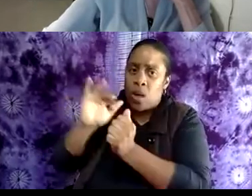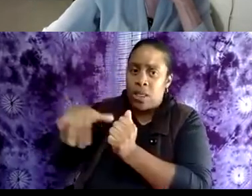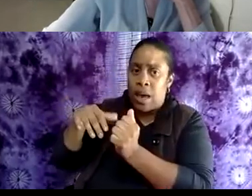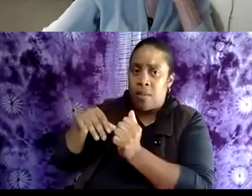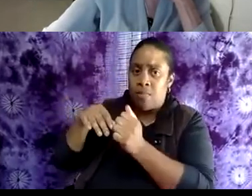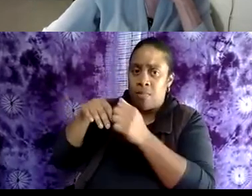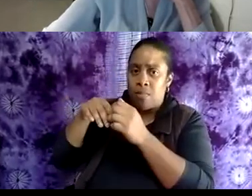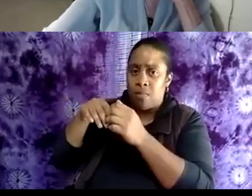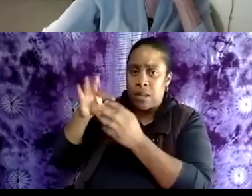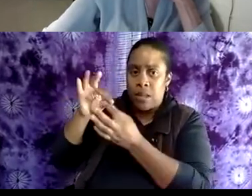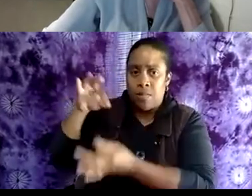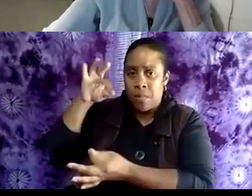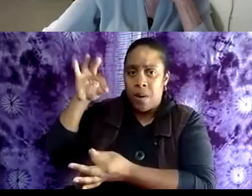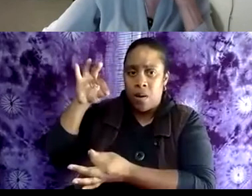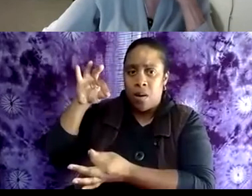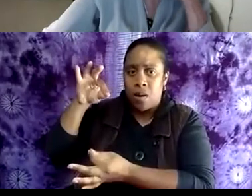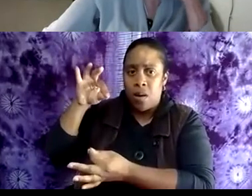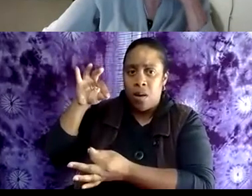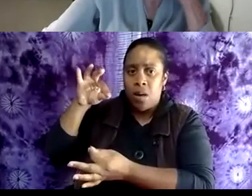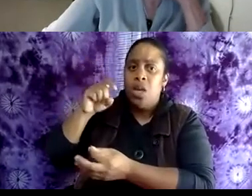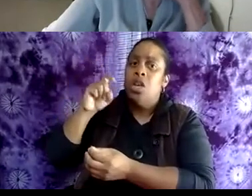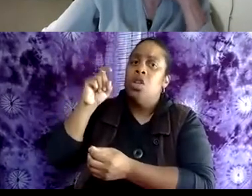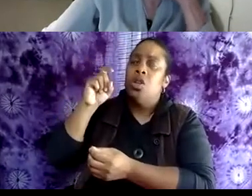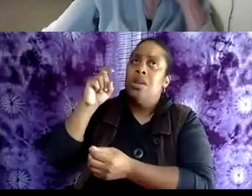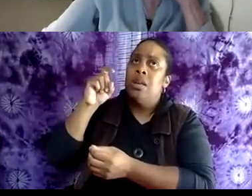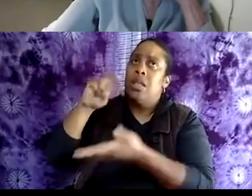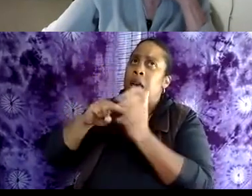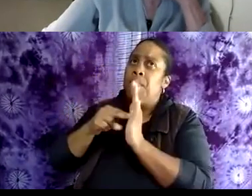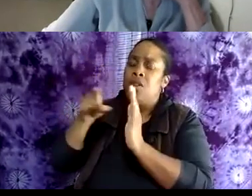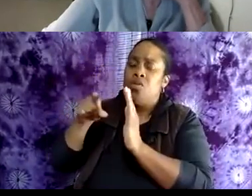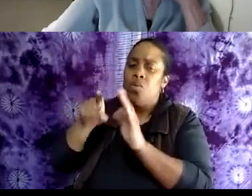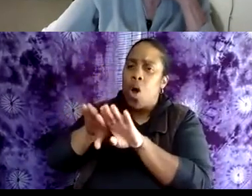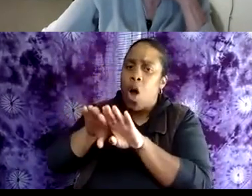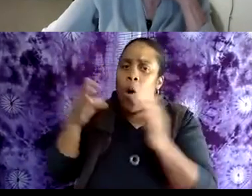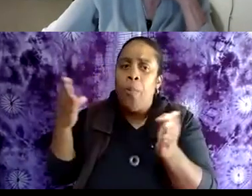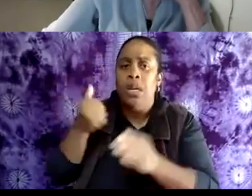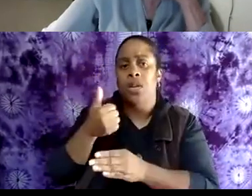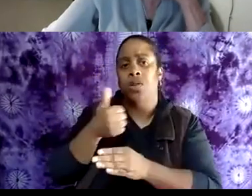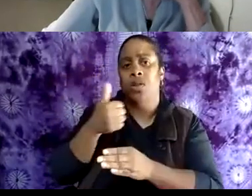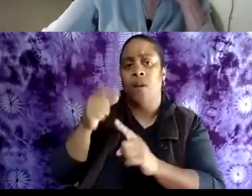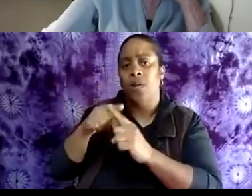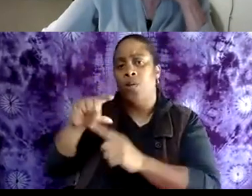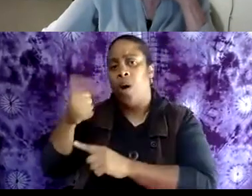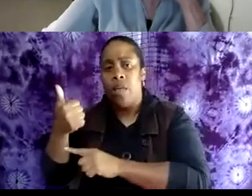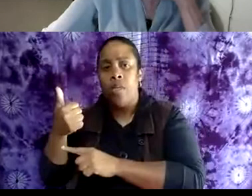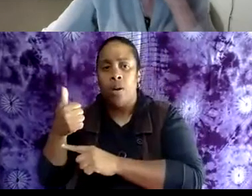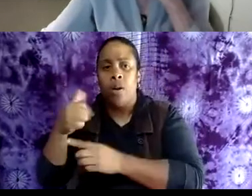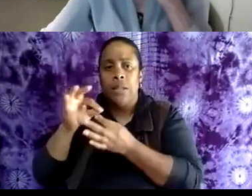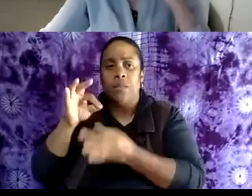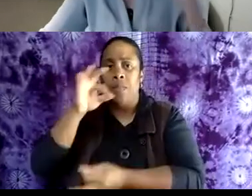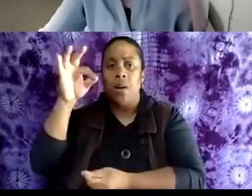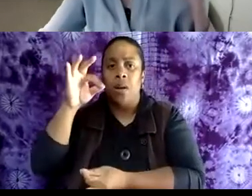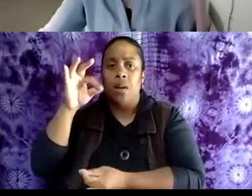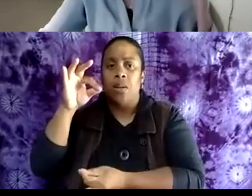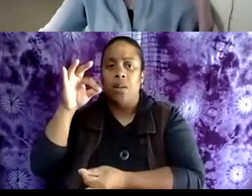you're engaging with her, you're opening yourself up to other entities also engaging with you, because